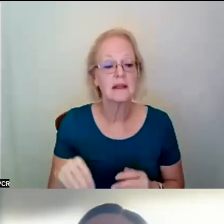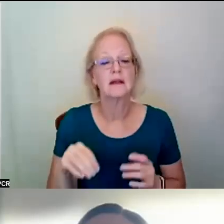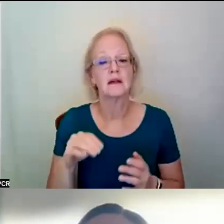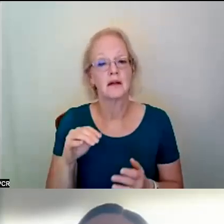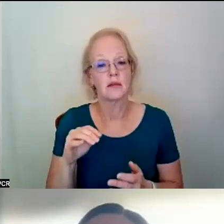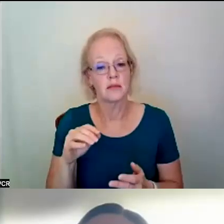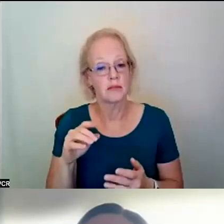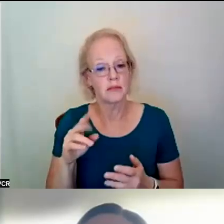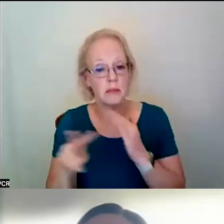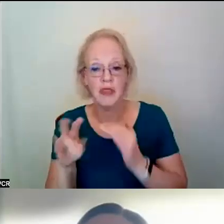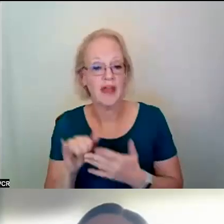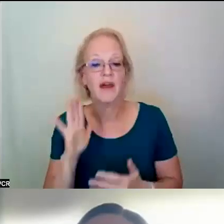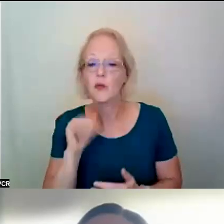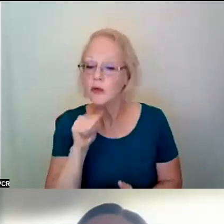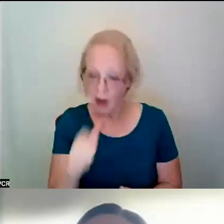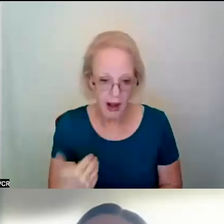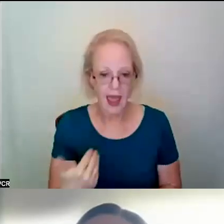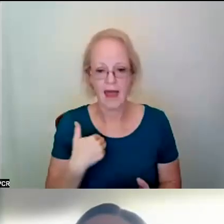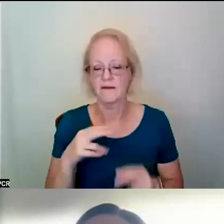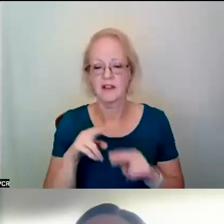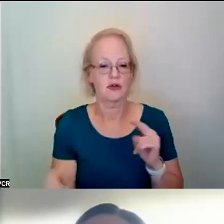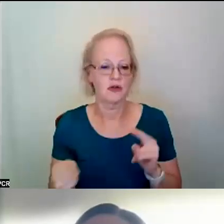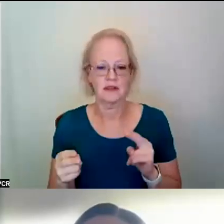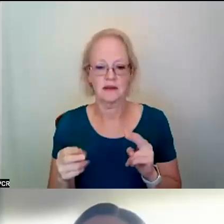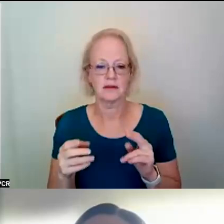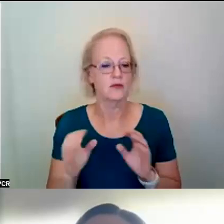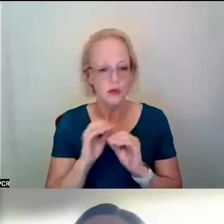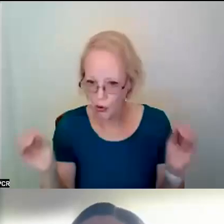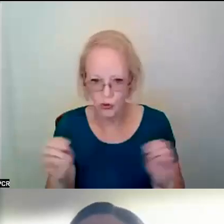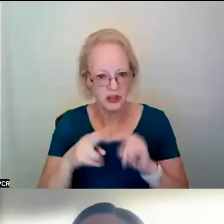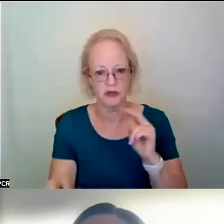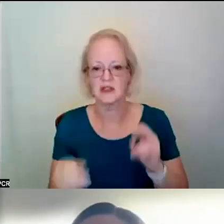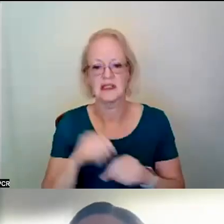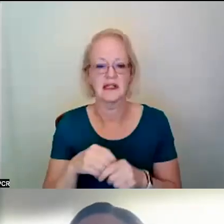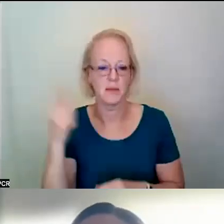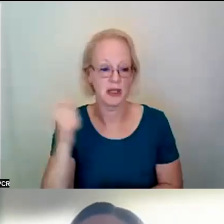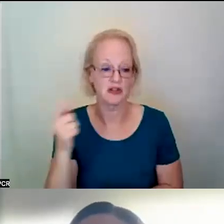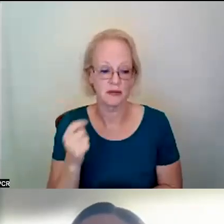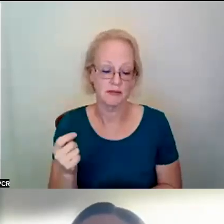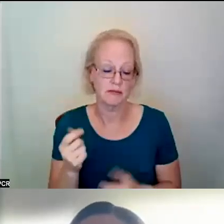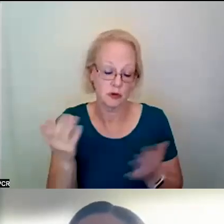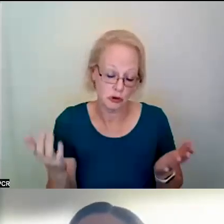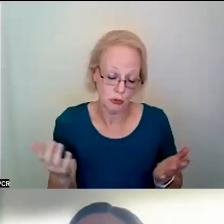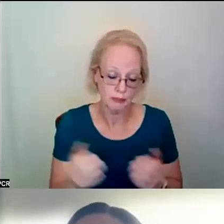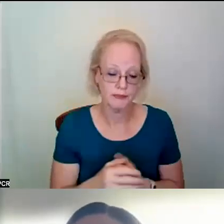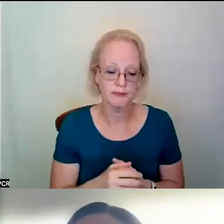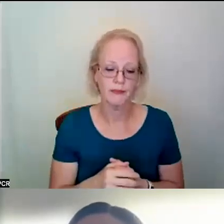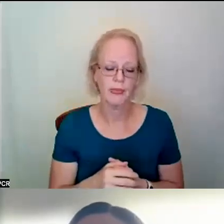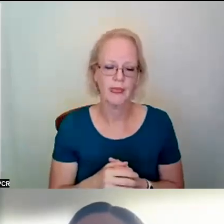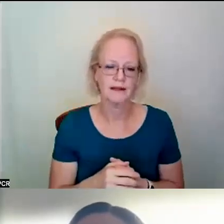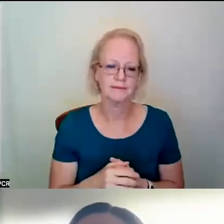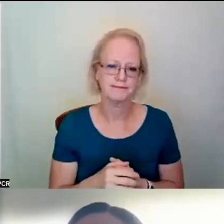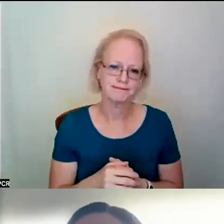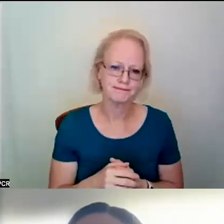be no decreases at all in the pensions and pay. Right? So it's